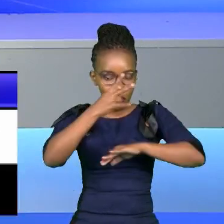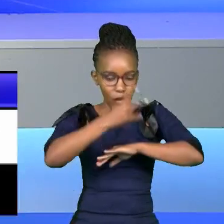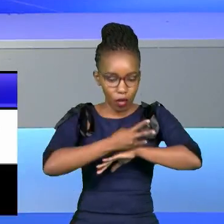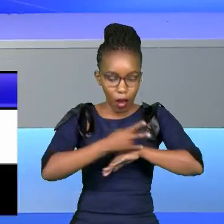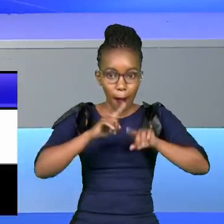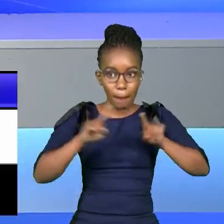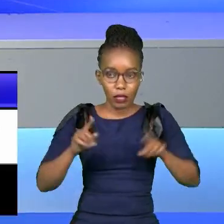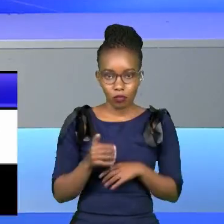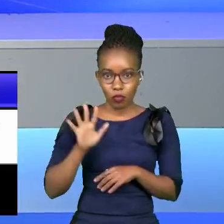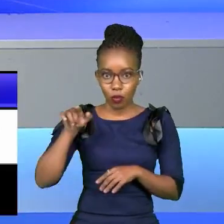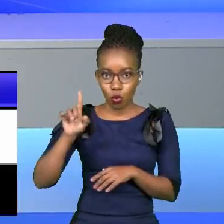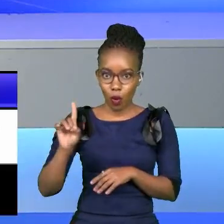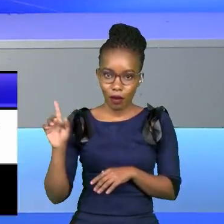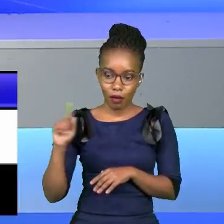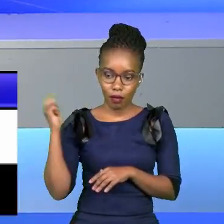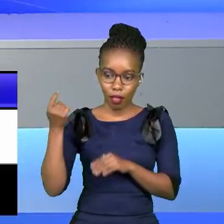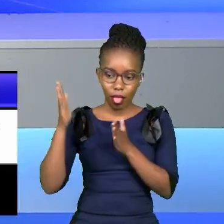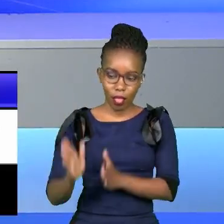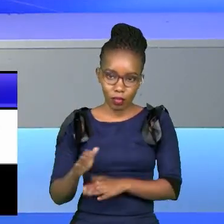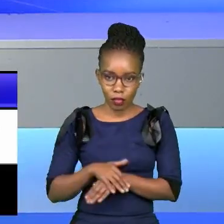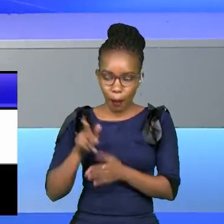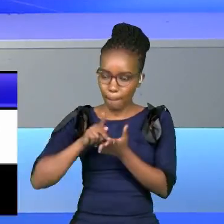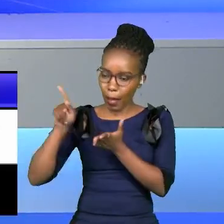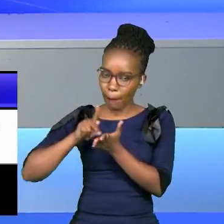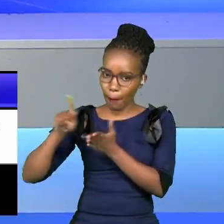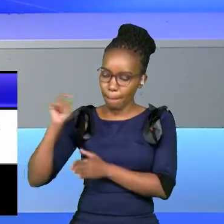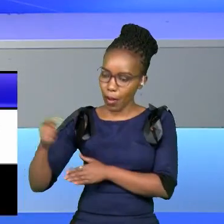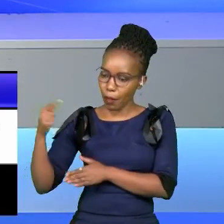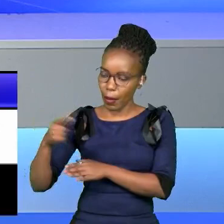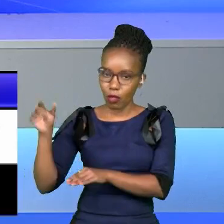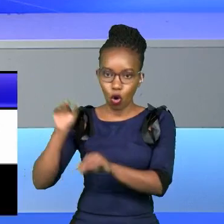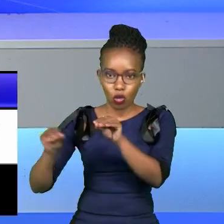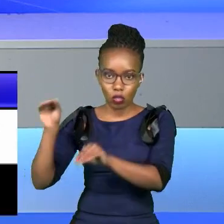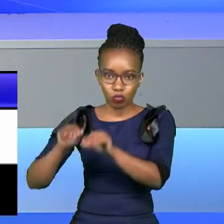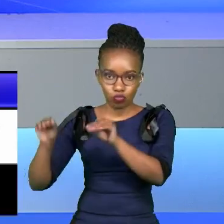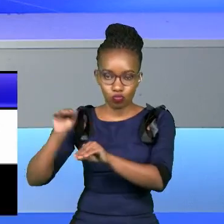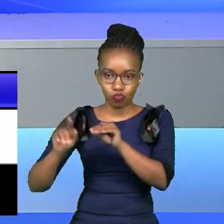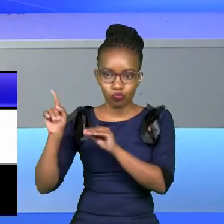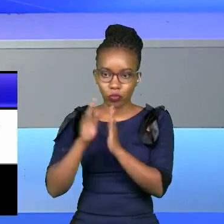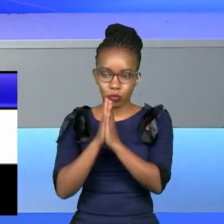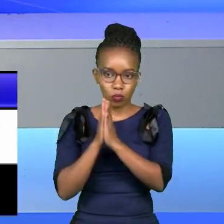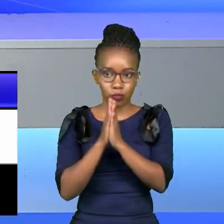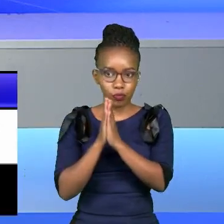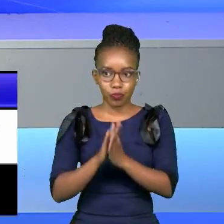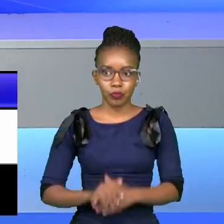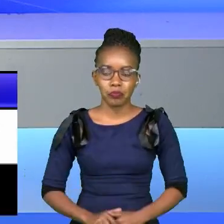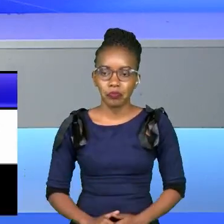However, only 5.1 million Kenyans are actively paying their monthly contributions. Sheila Ngetich filed this